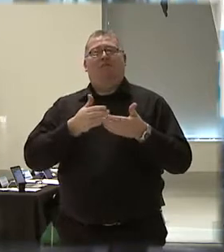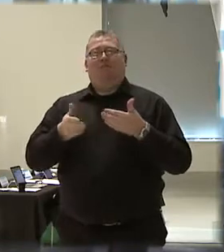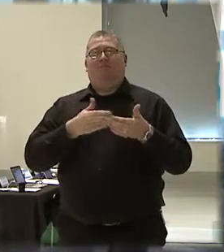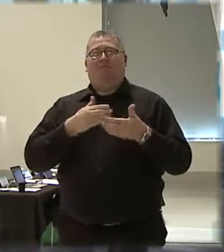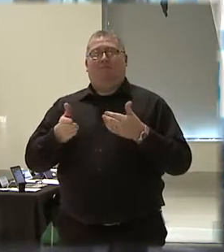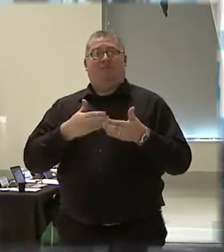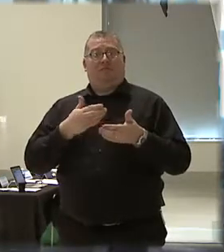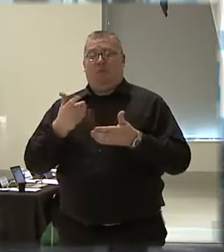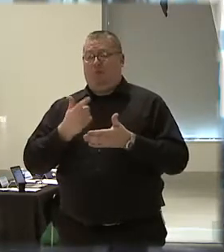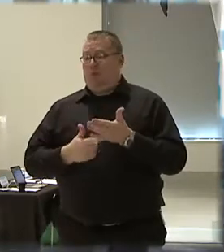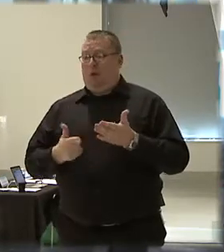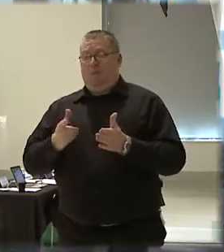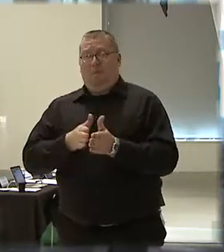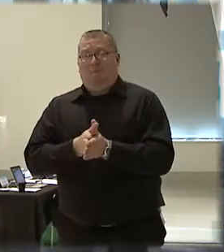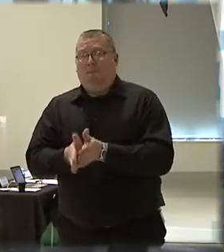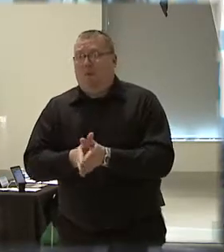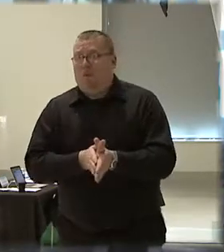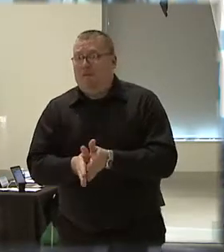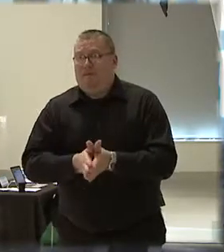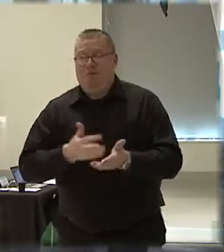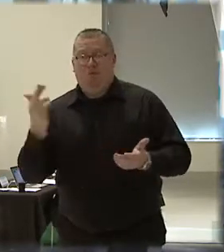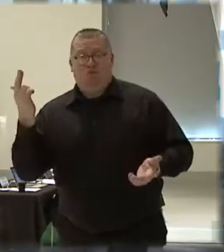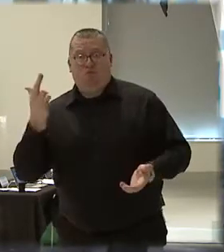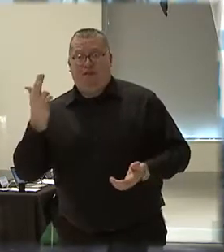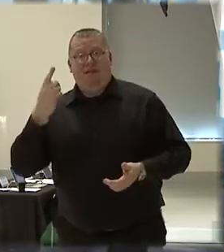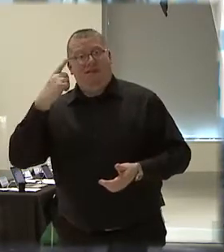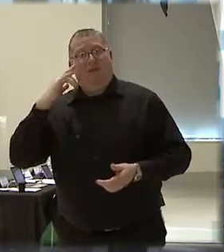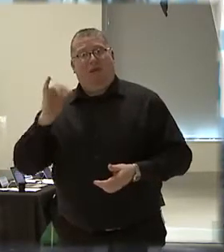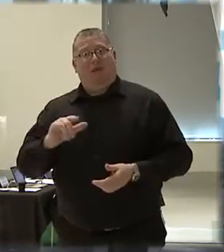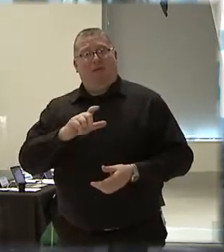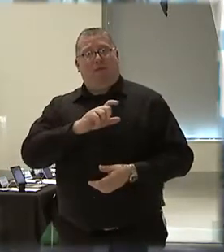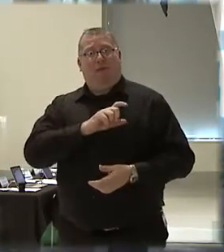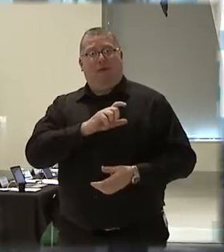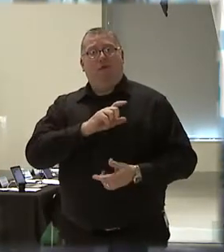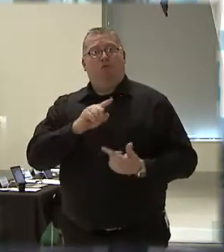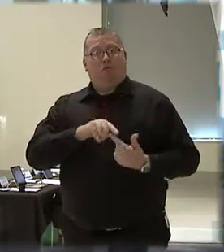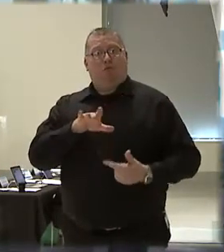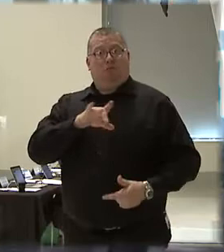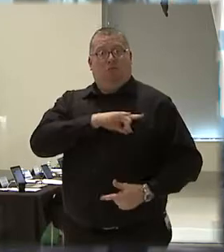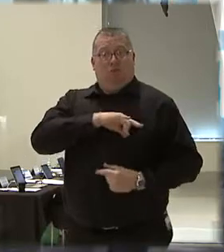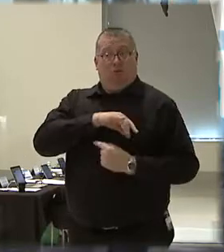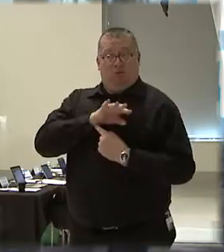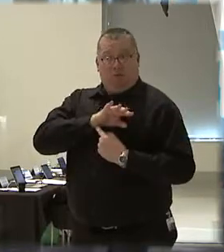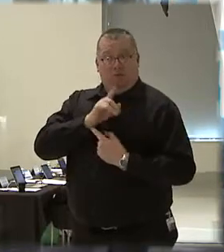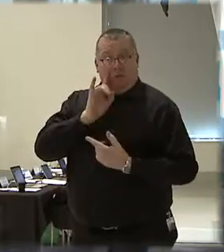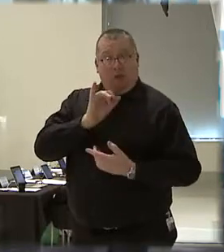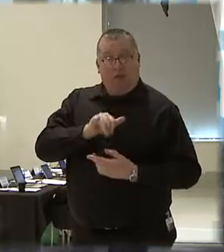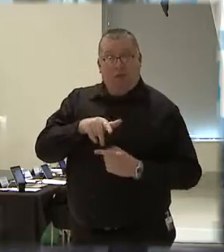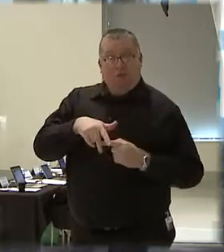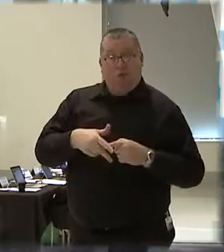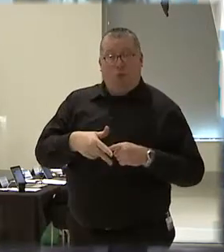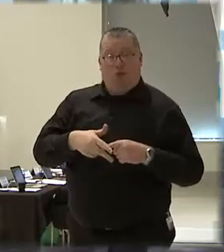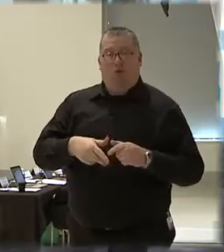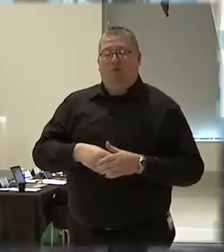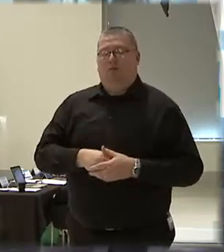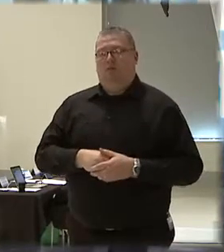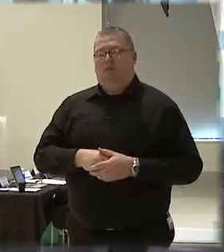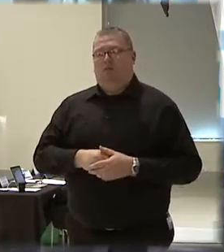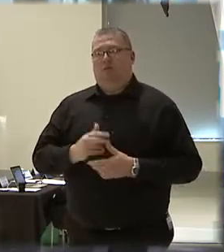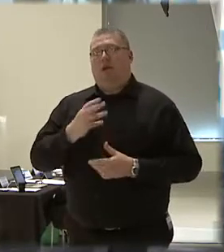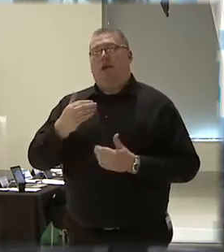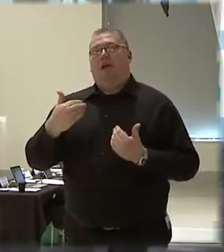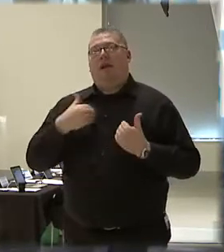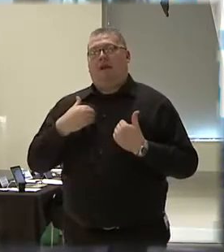Despite no matter what the motivation might be for the officer to wear the tool and to